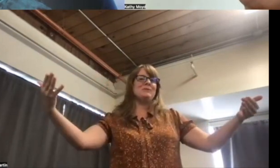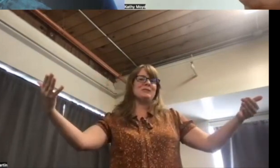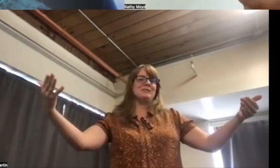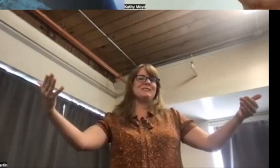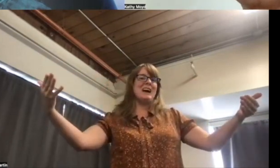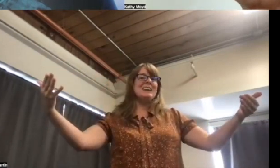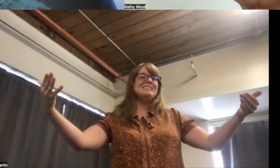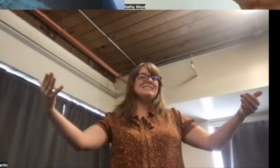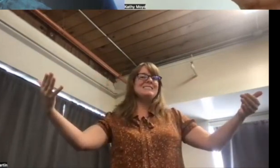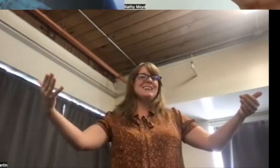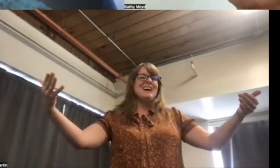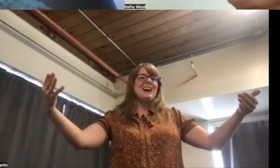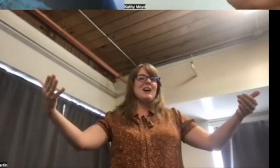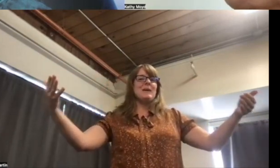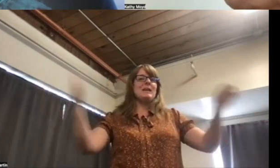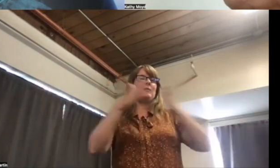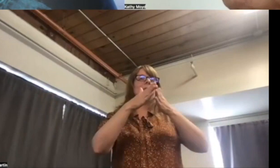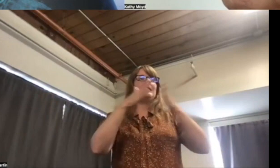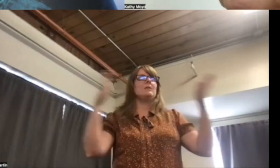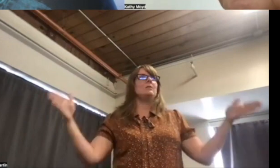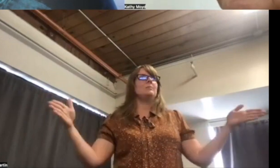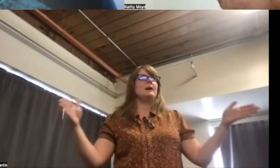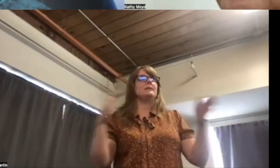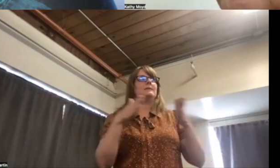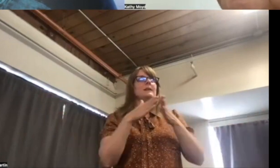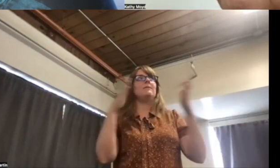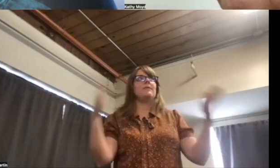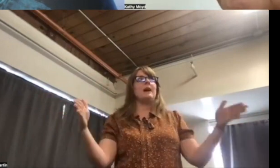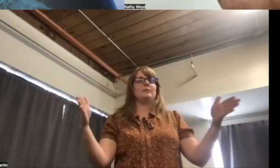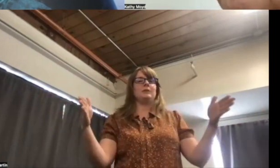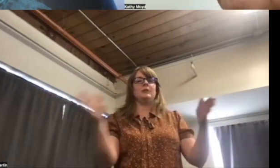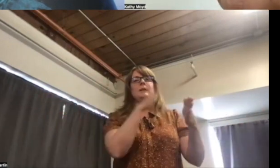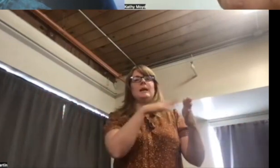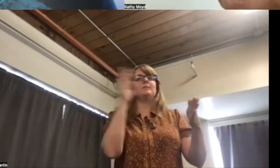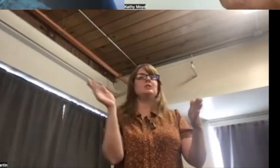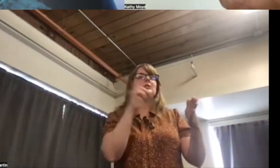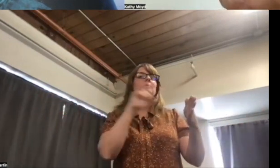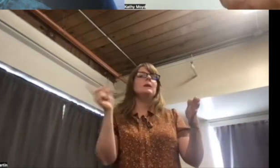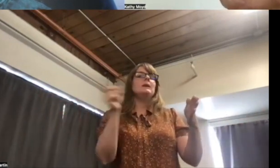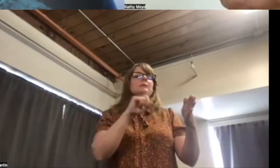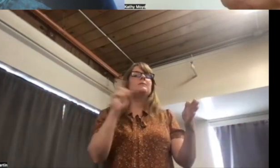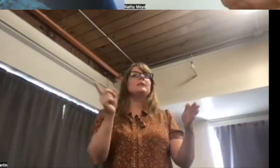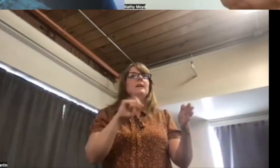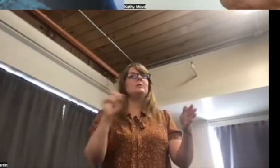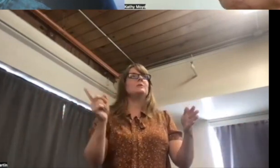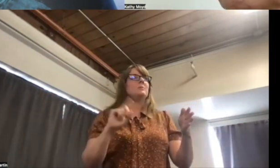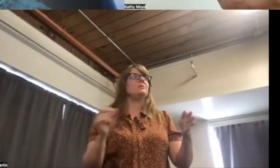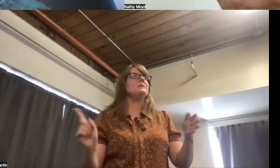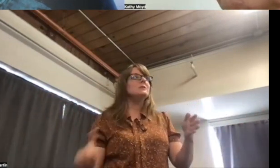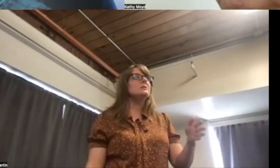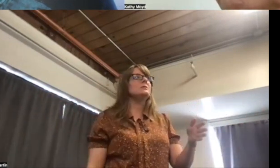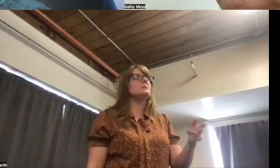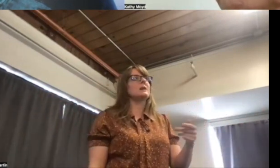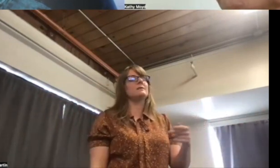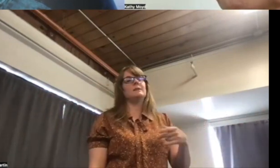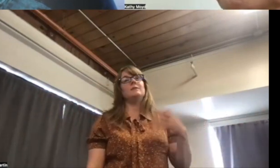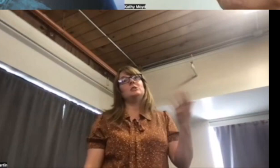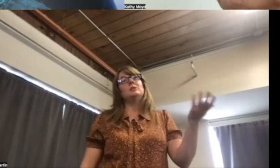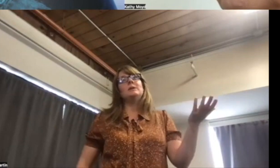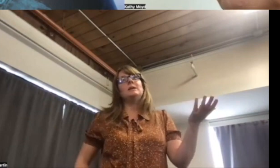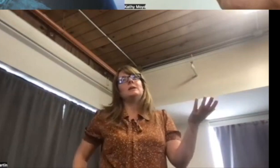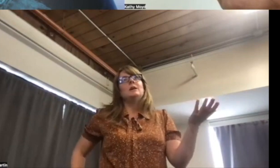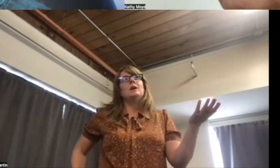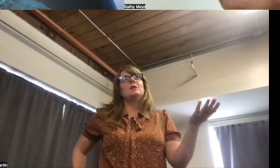up for success. And it would make the whole process like faster. You wouldn't have to ship different animals in between zoos, because